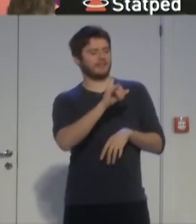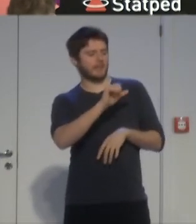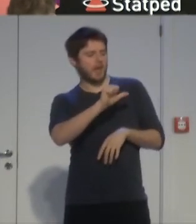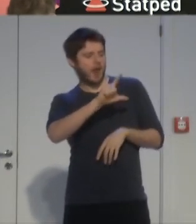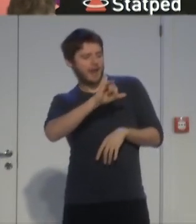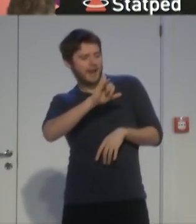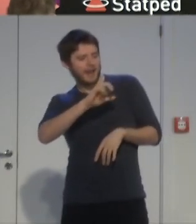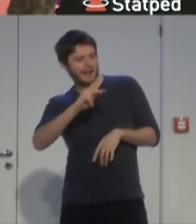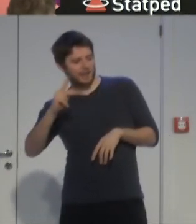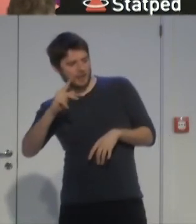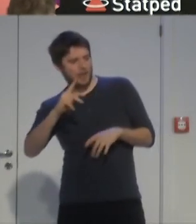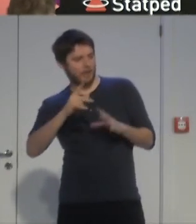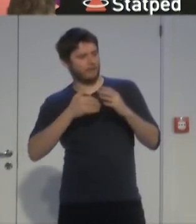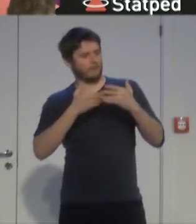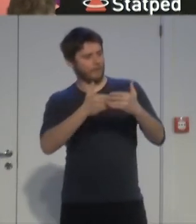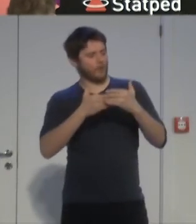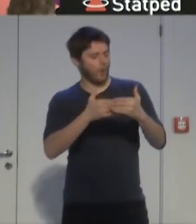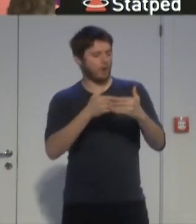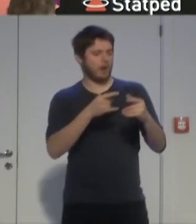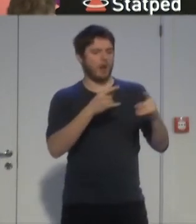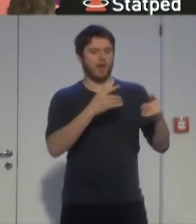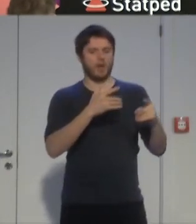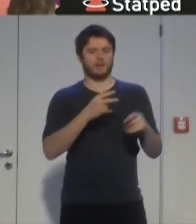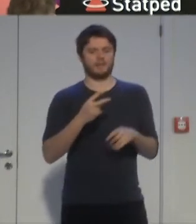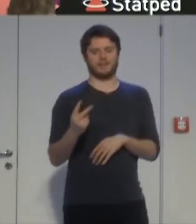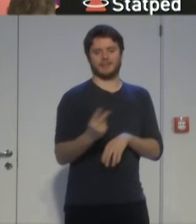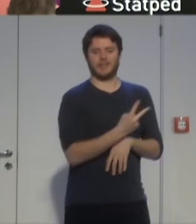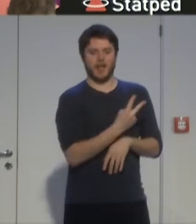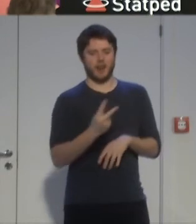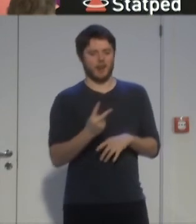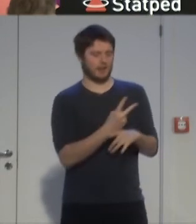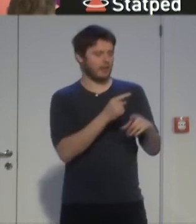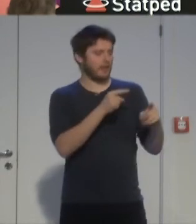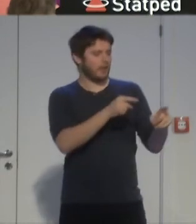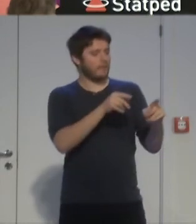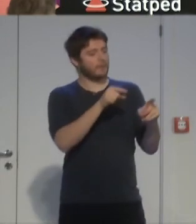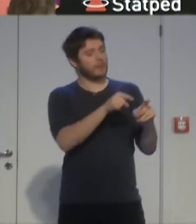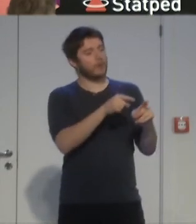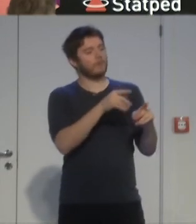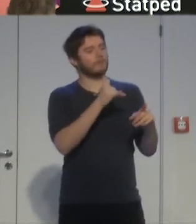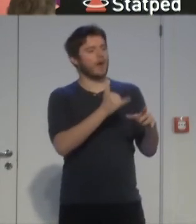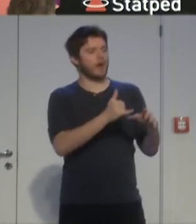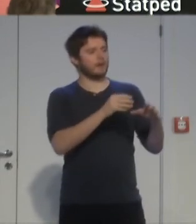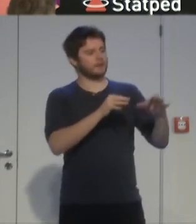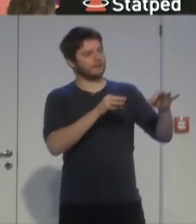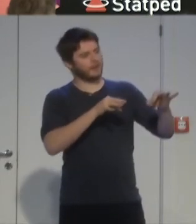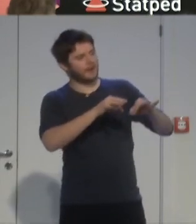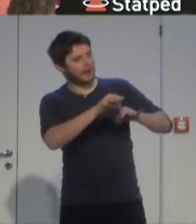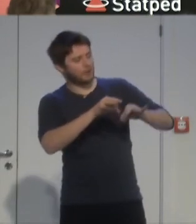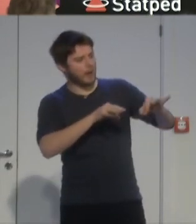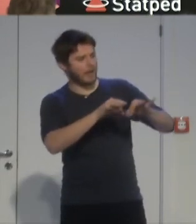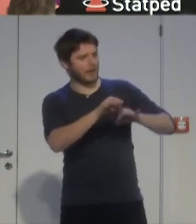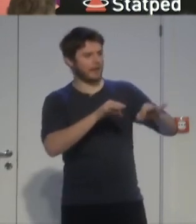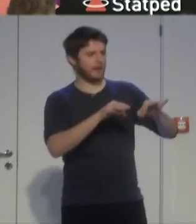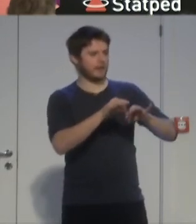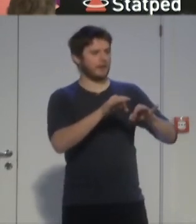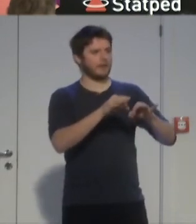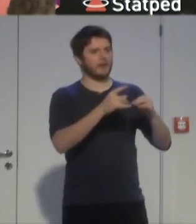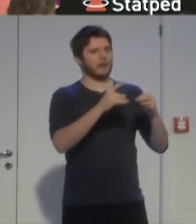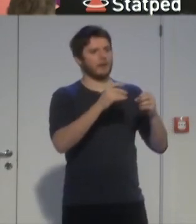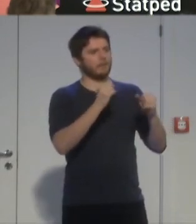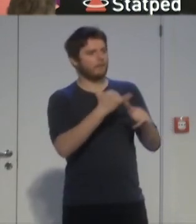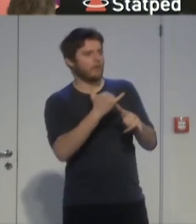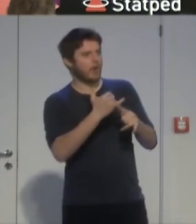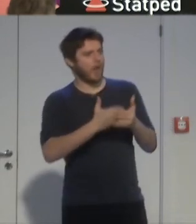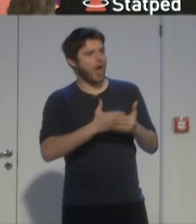a reciprocal relation between the two and where they regulate the distance to